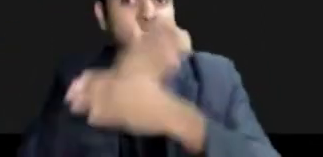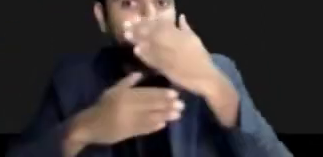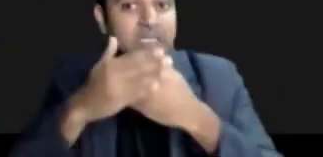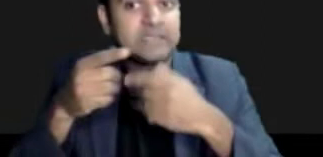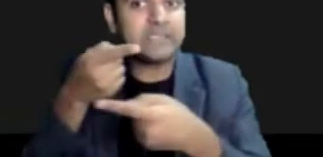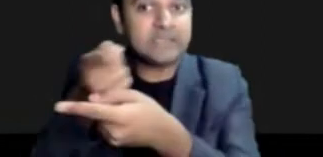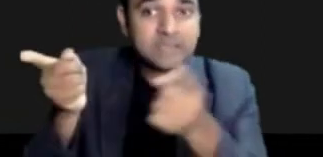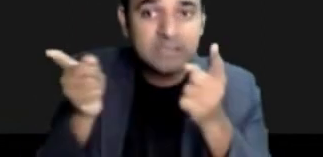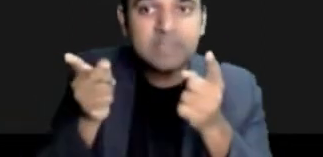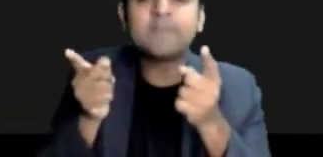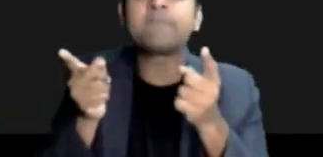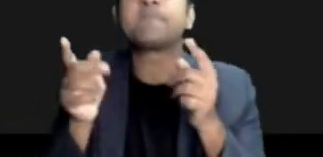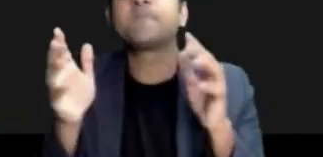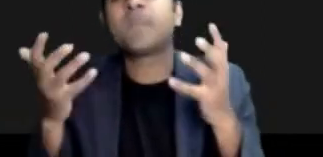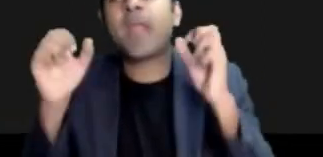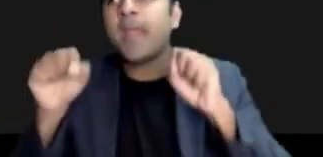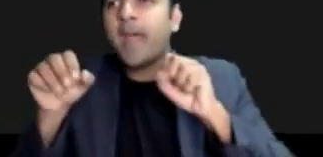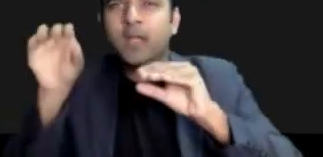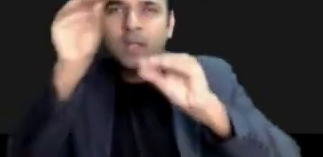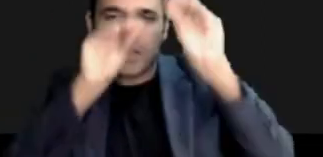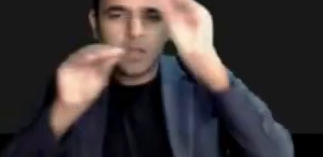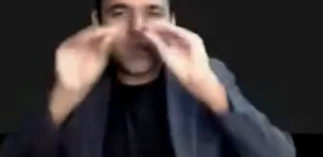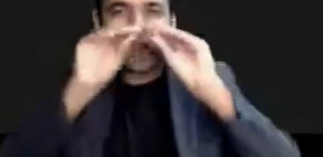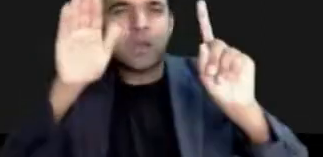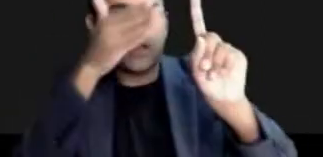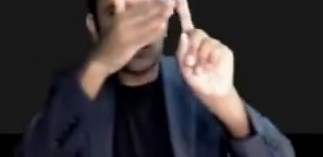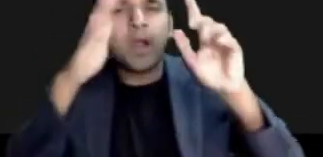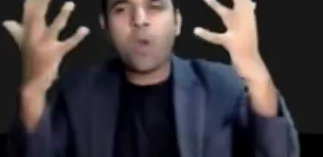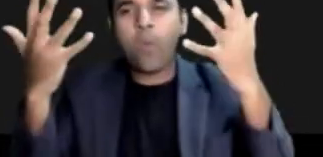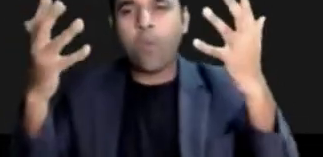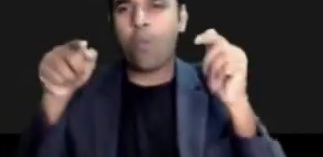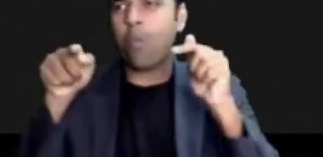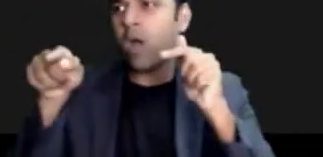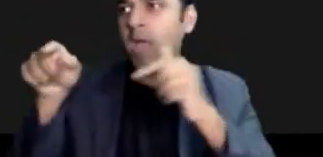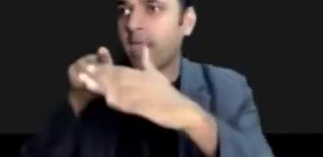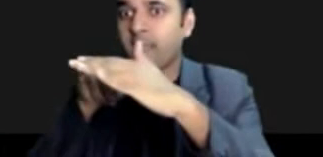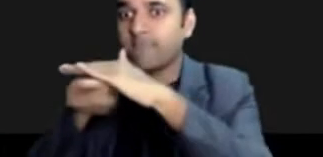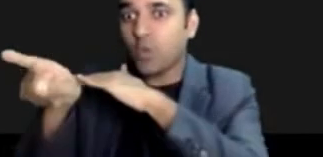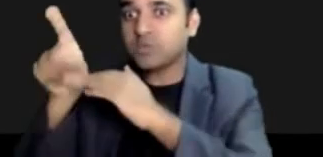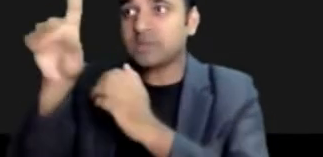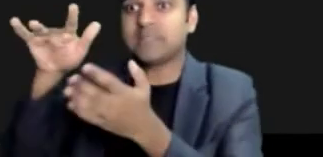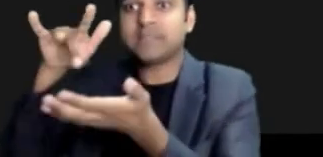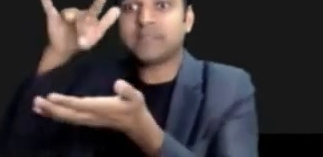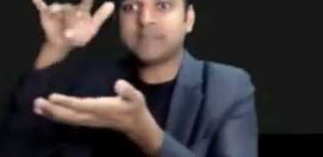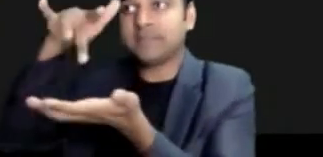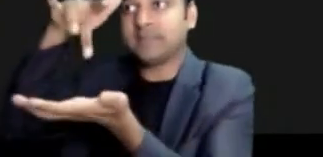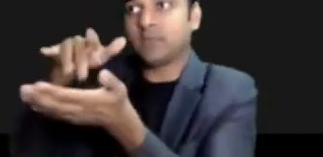disabilities should be able to contribute towards those kind of processes, so that the evacuation routes